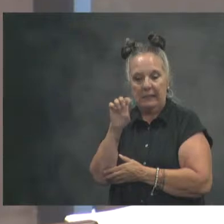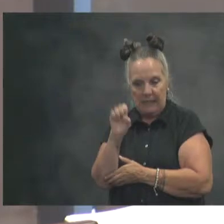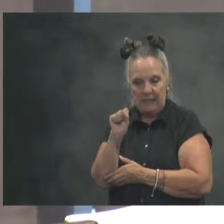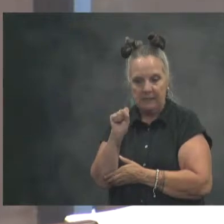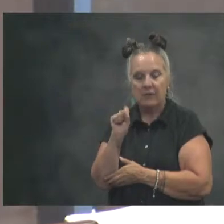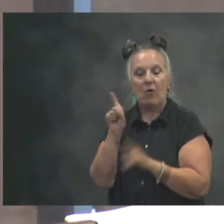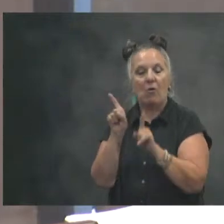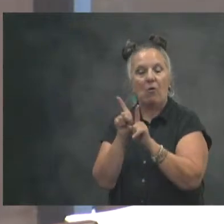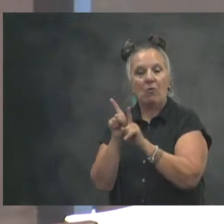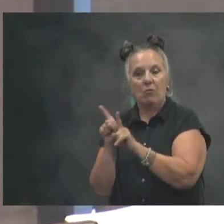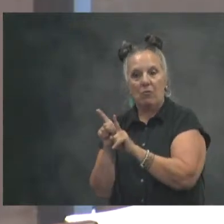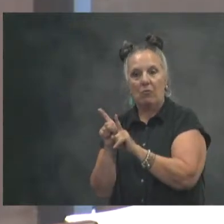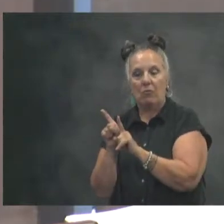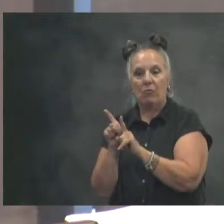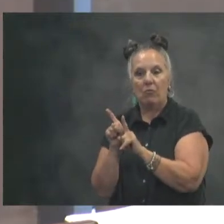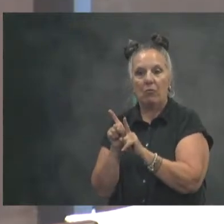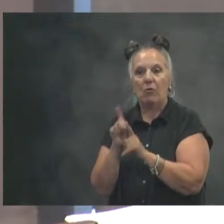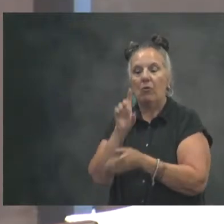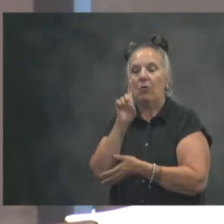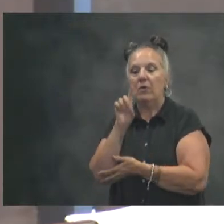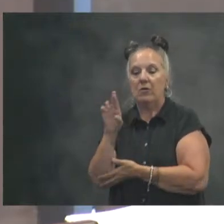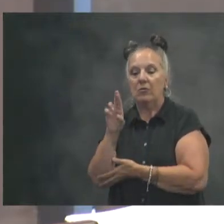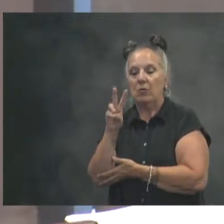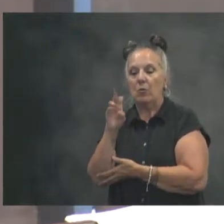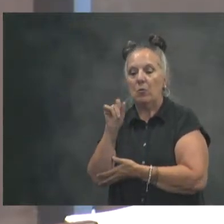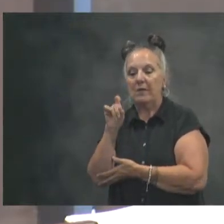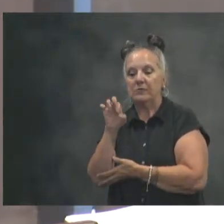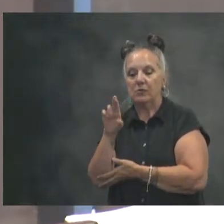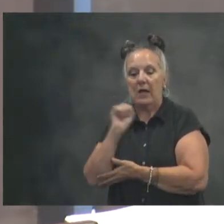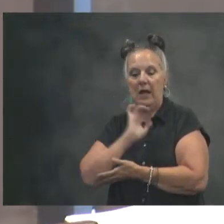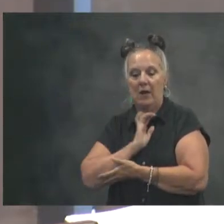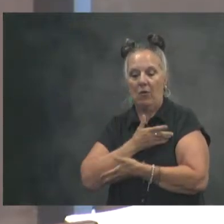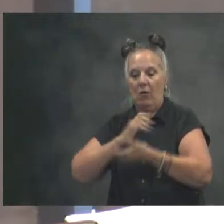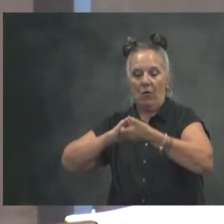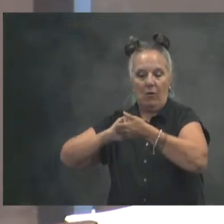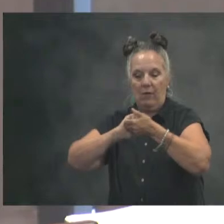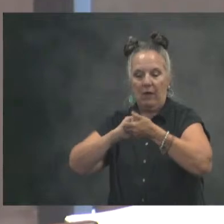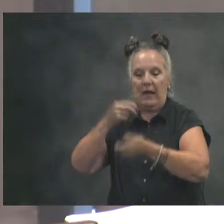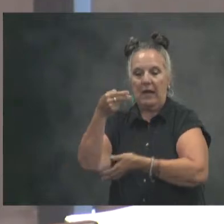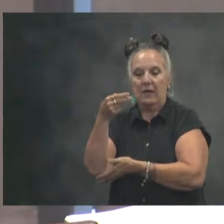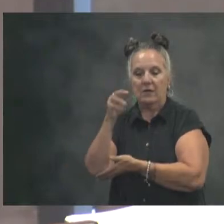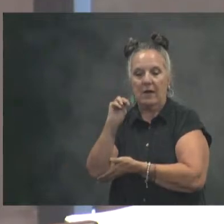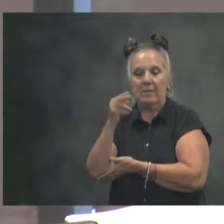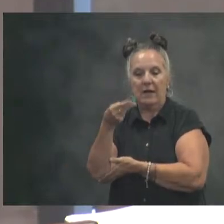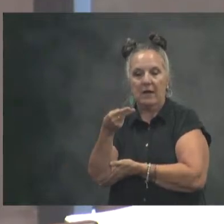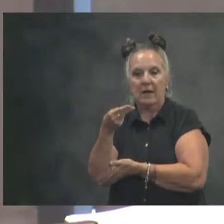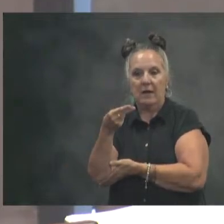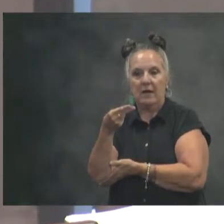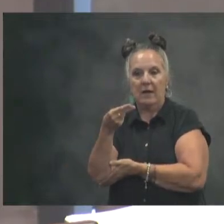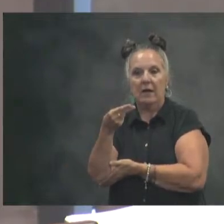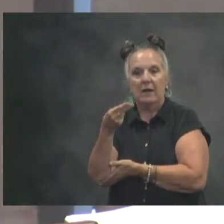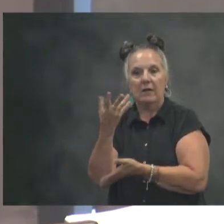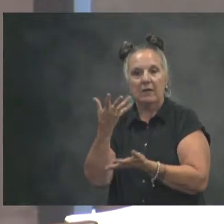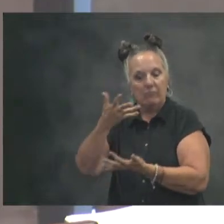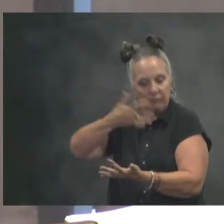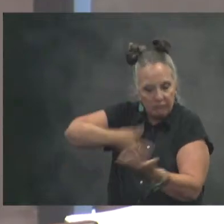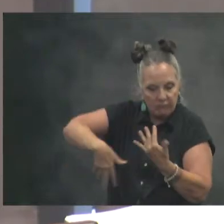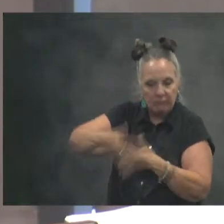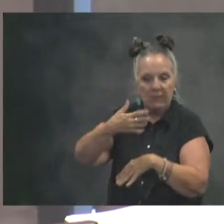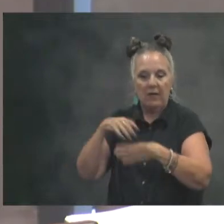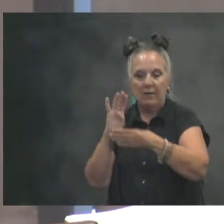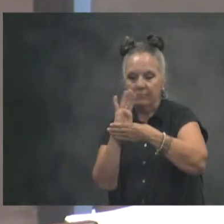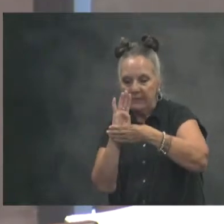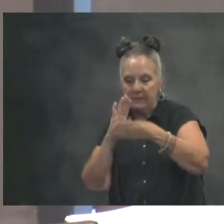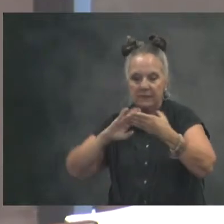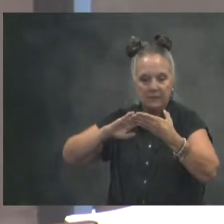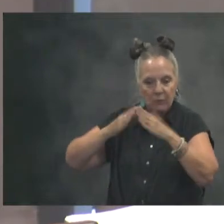addition, I, along with Dr. Webster and our partners from HMH, have periodically engaged our business